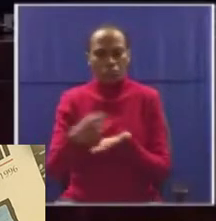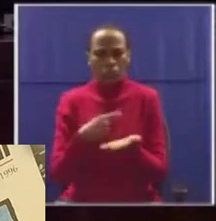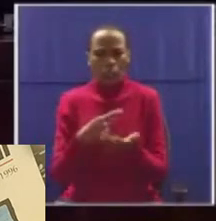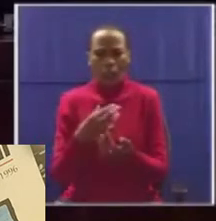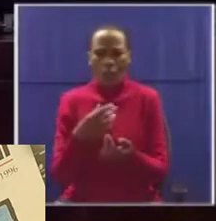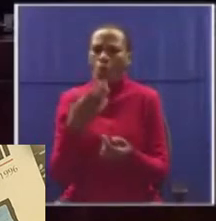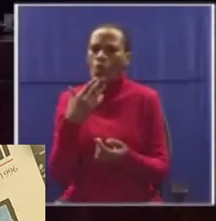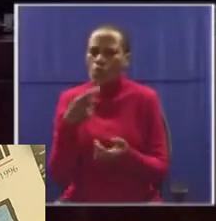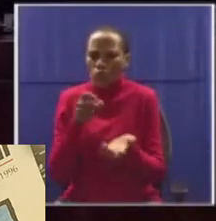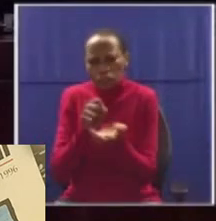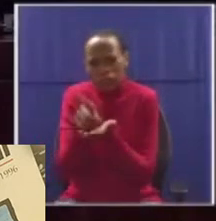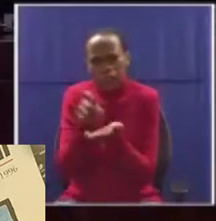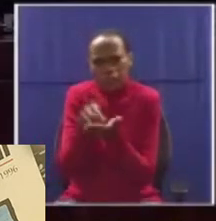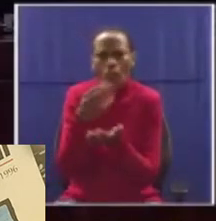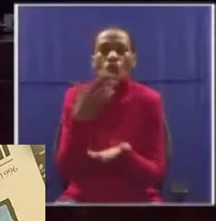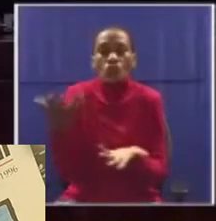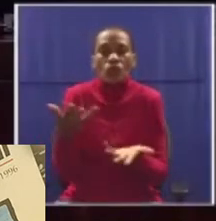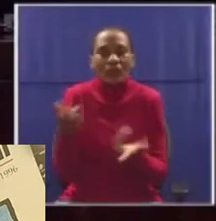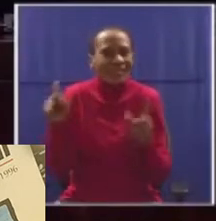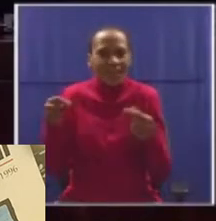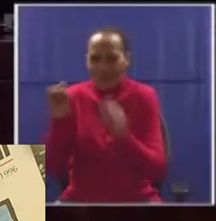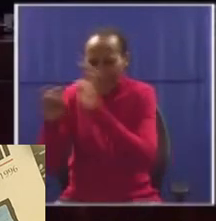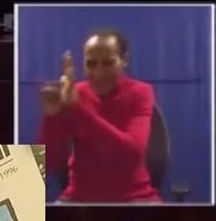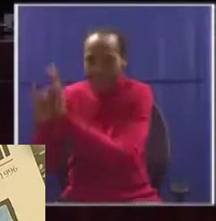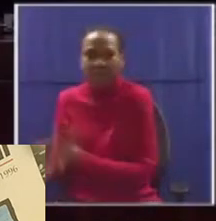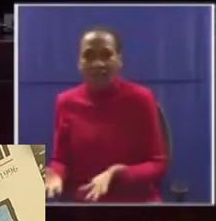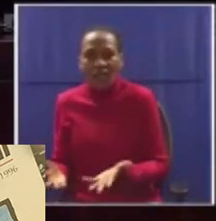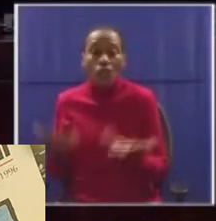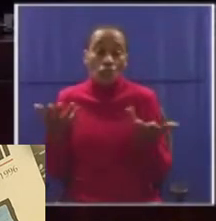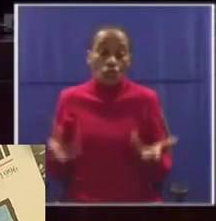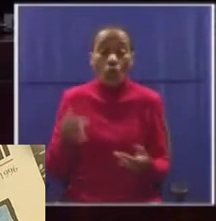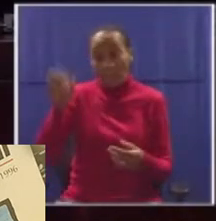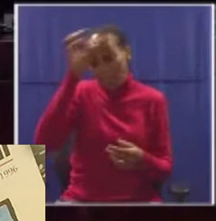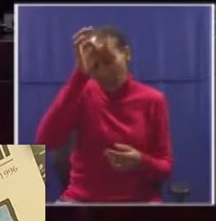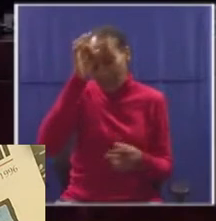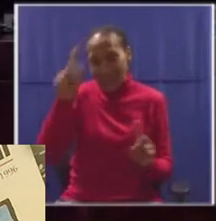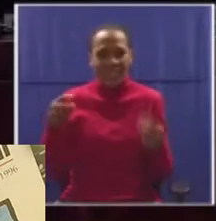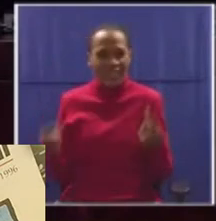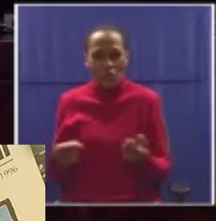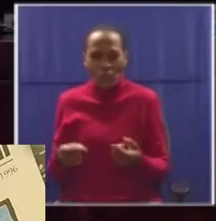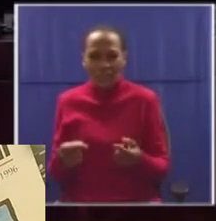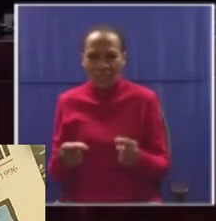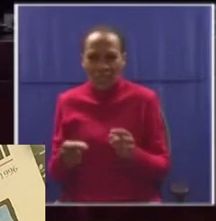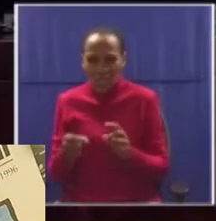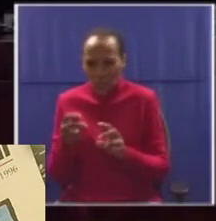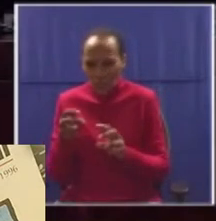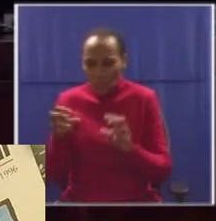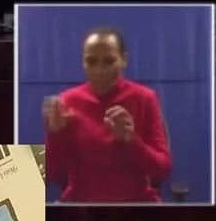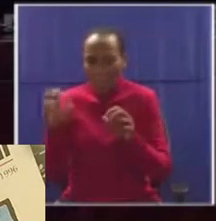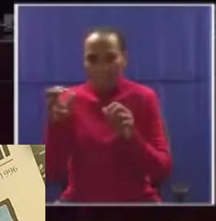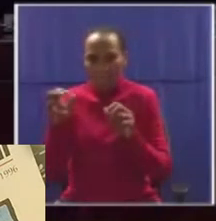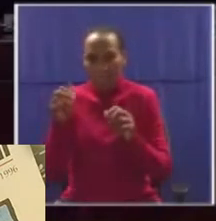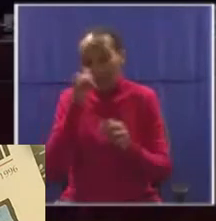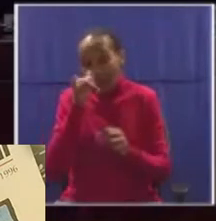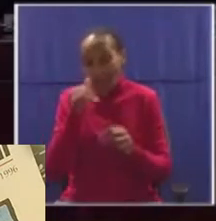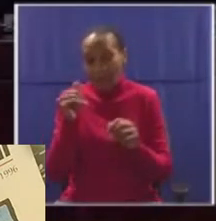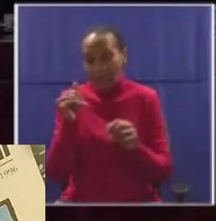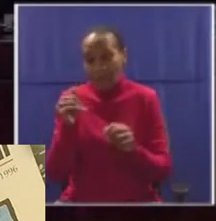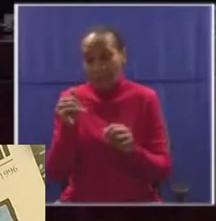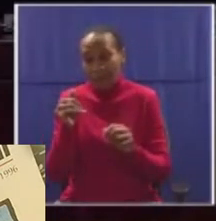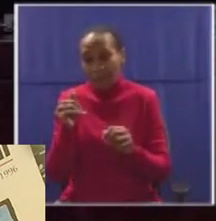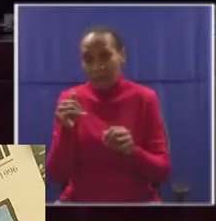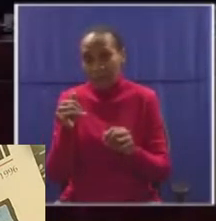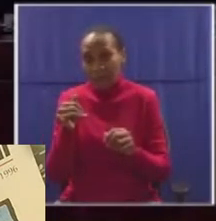the location which makes it very very difficult for the South African police services and those attempting to combat crime to be able to